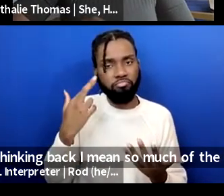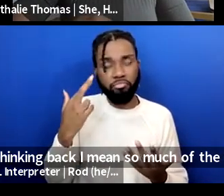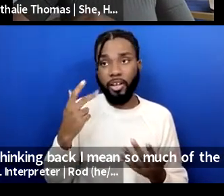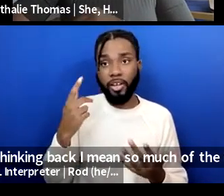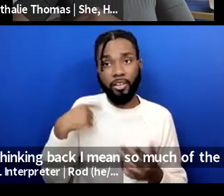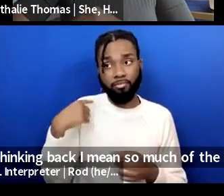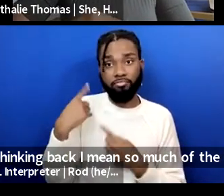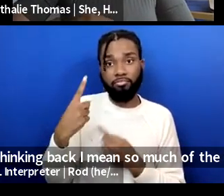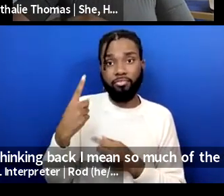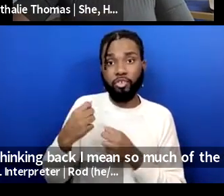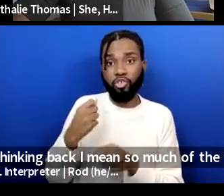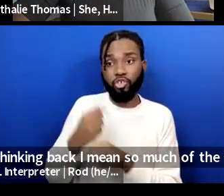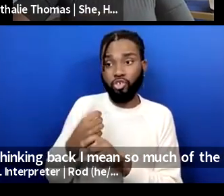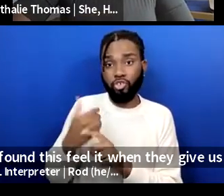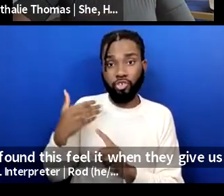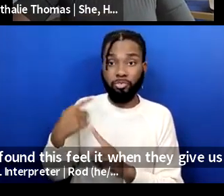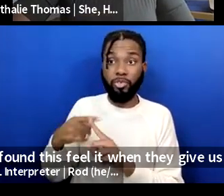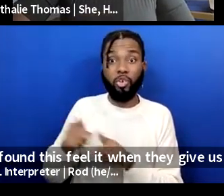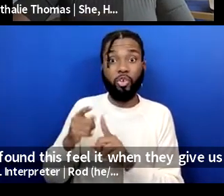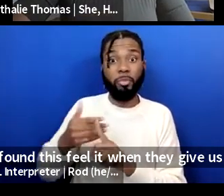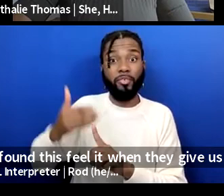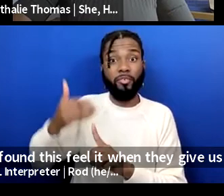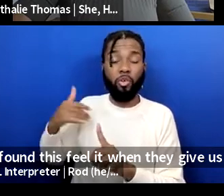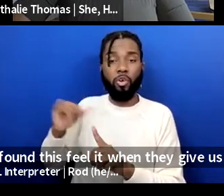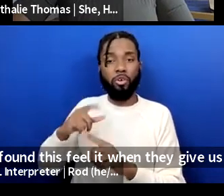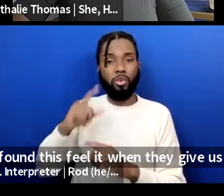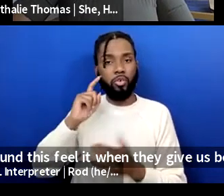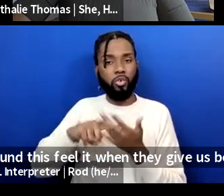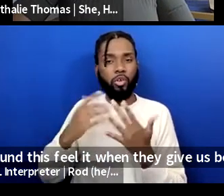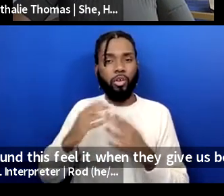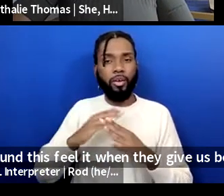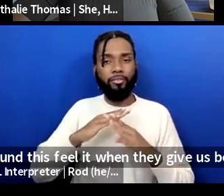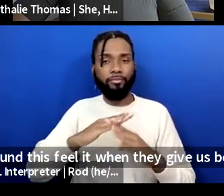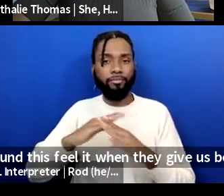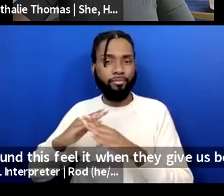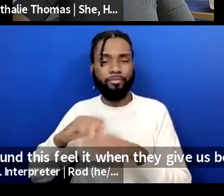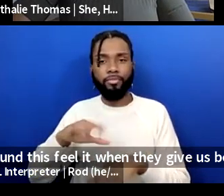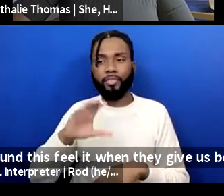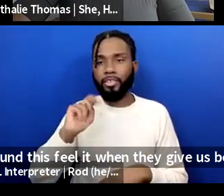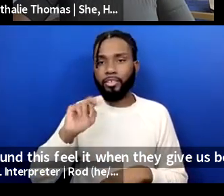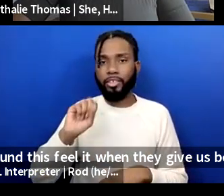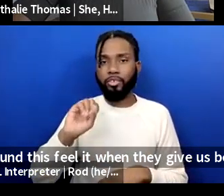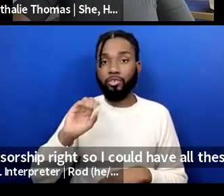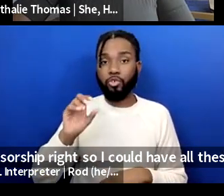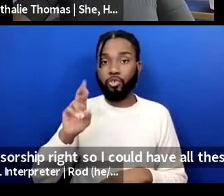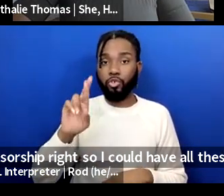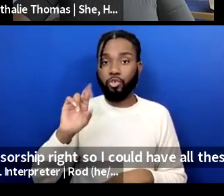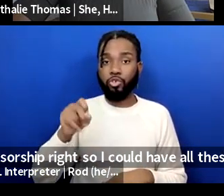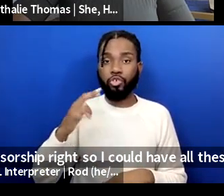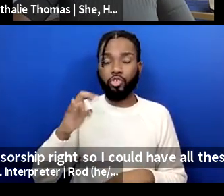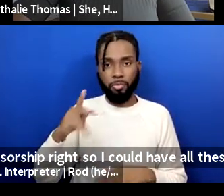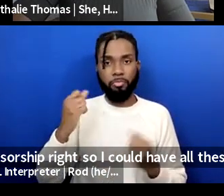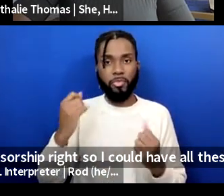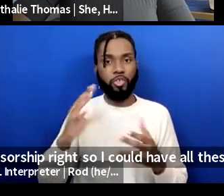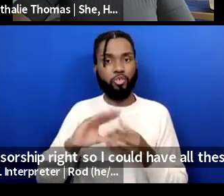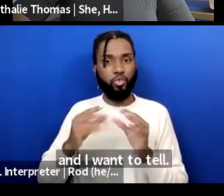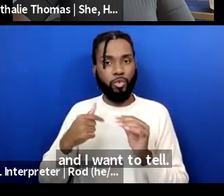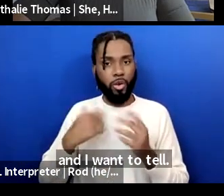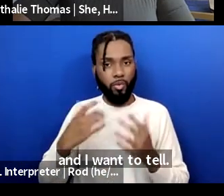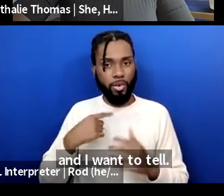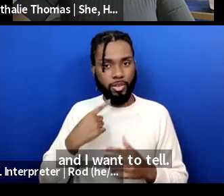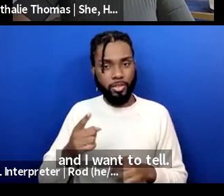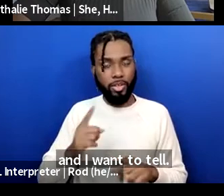and even the years before has been censorship, right? So I could have all these stories that I want to tell, but if the government